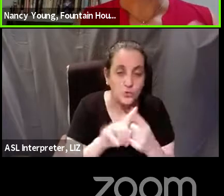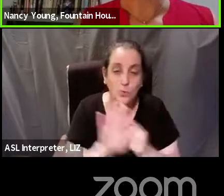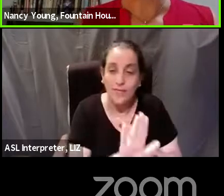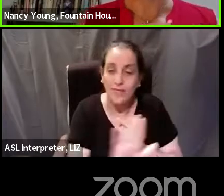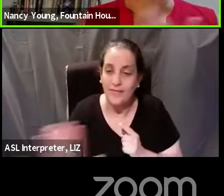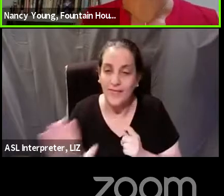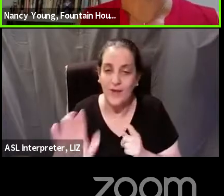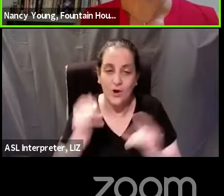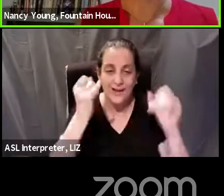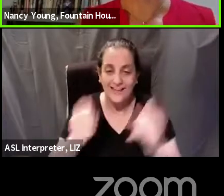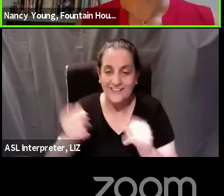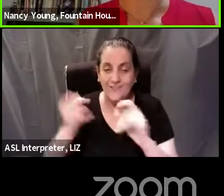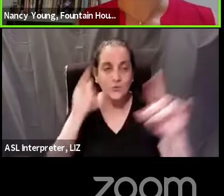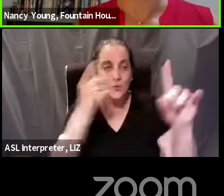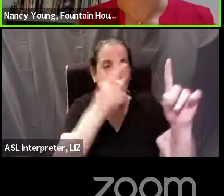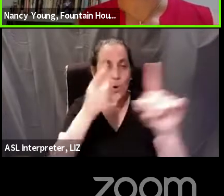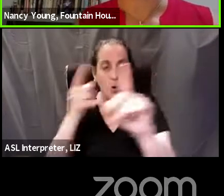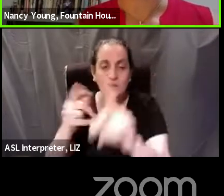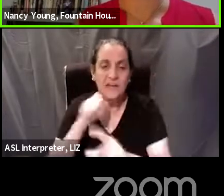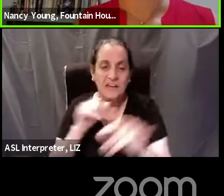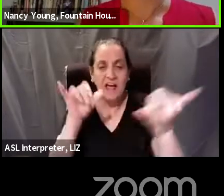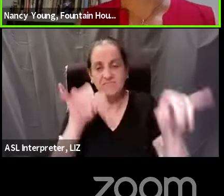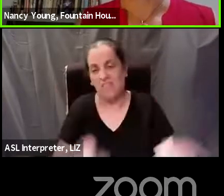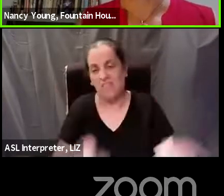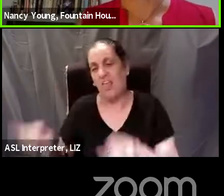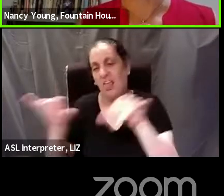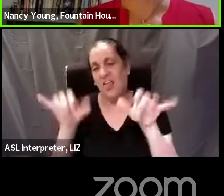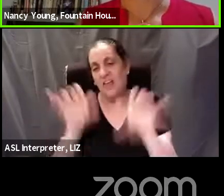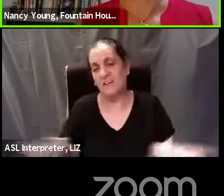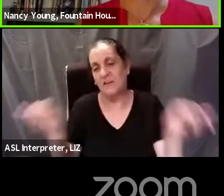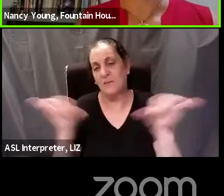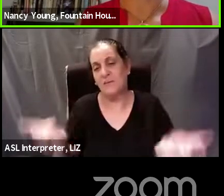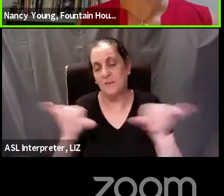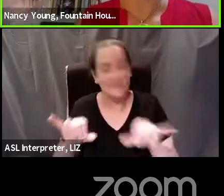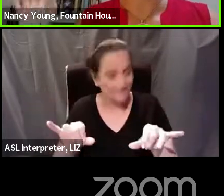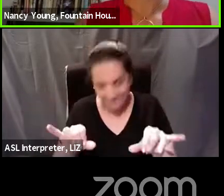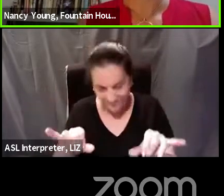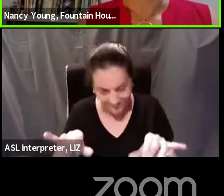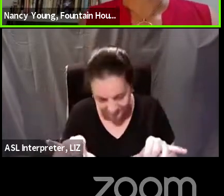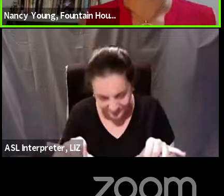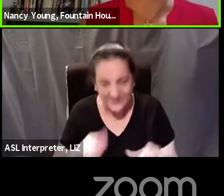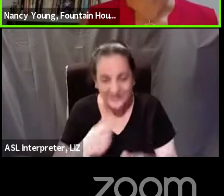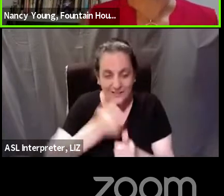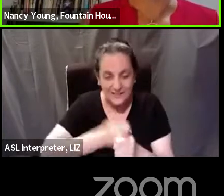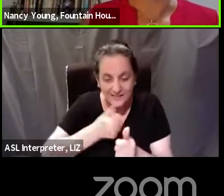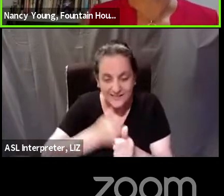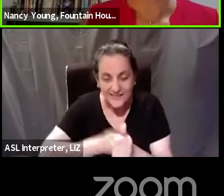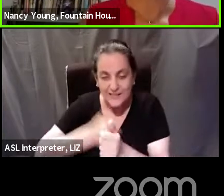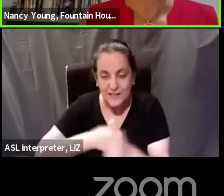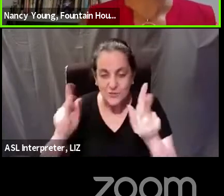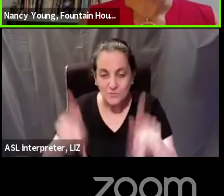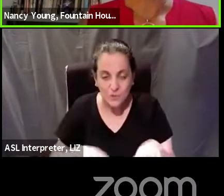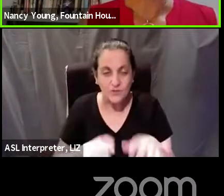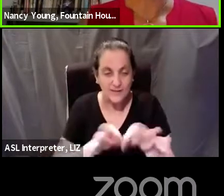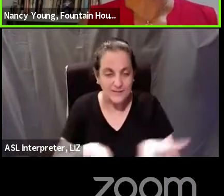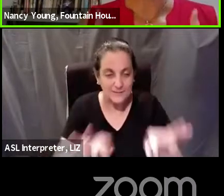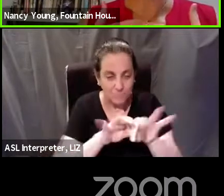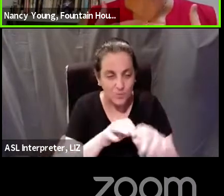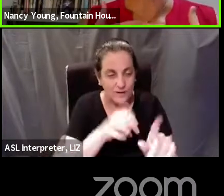and not just doing a cookie cutter, one size fits all to everybody who has a, you know, certain problem.